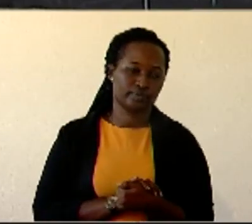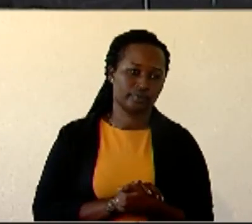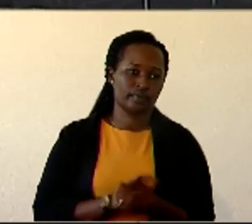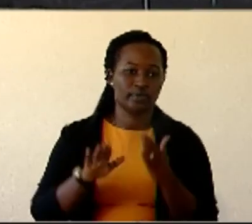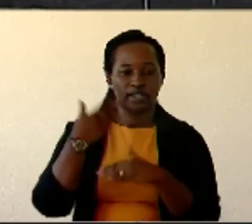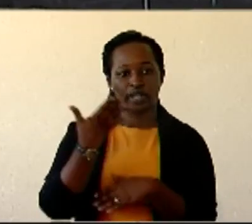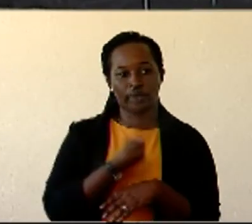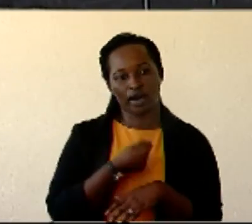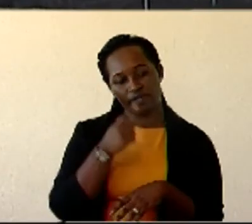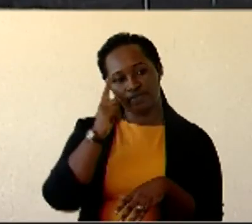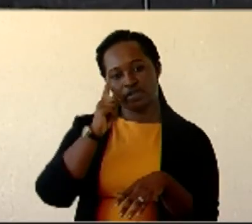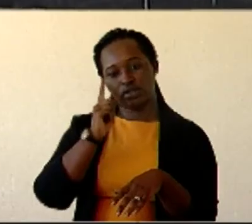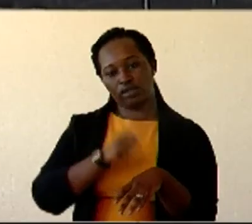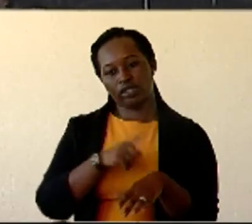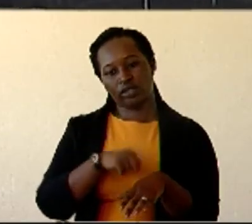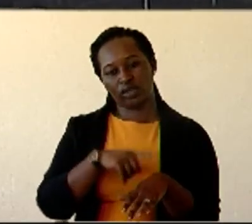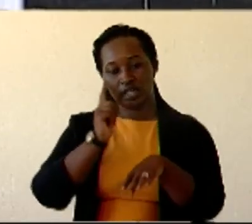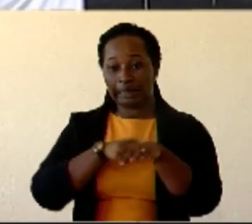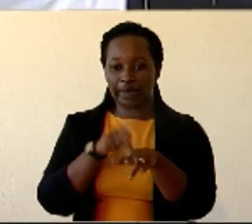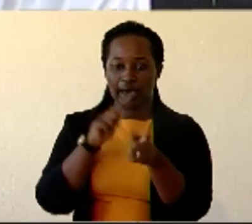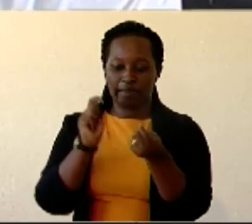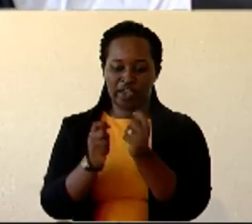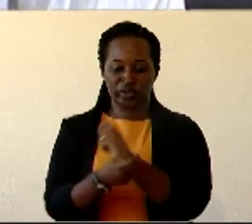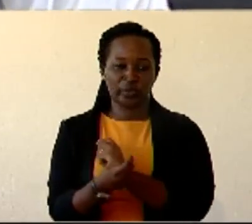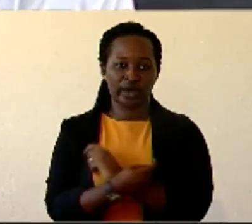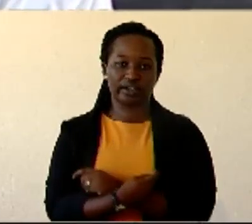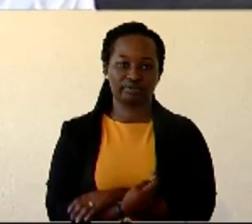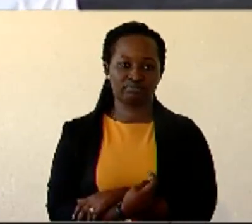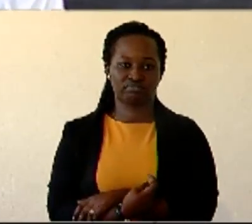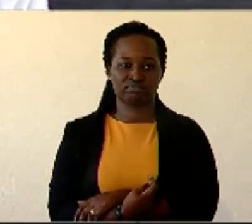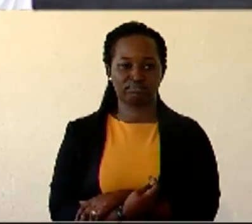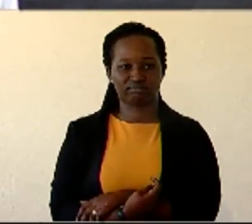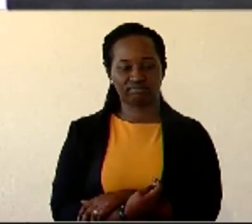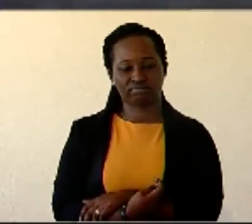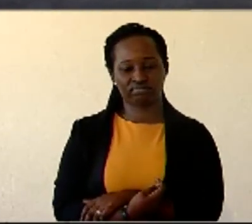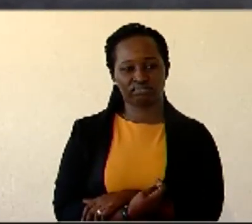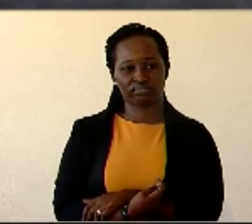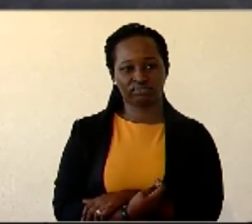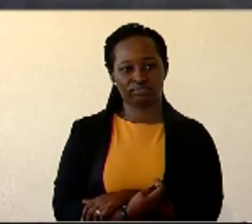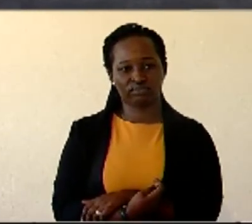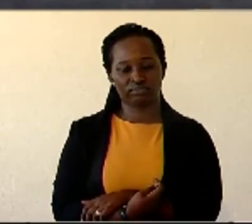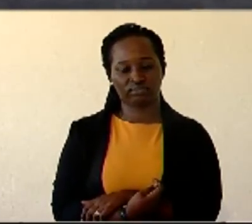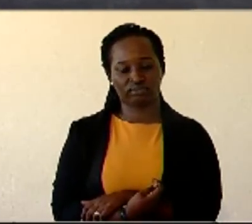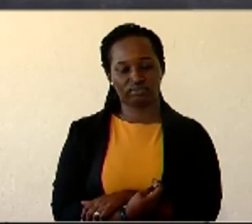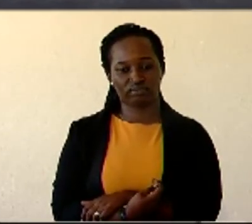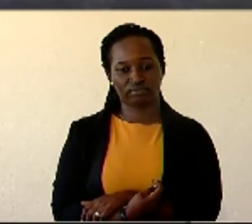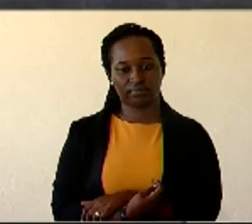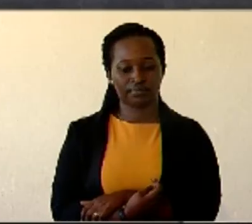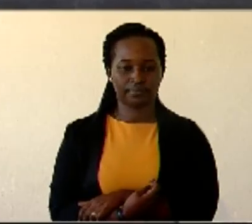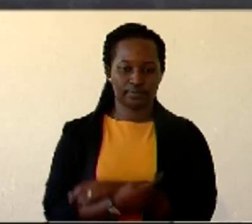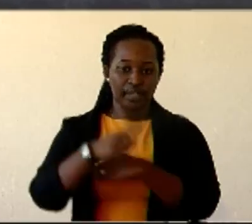Then we have seasonal changes. We have seasonal changes. We have